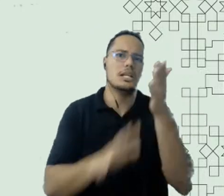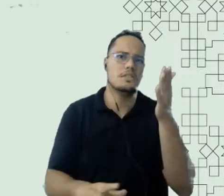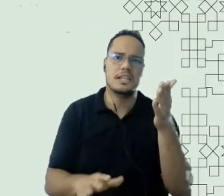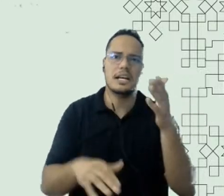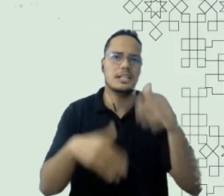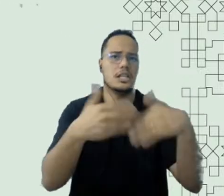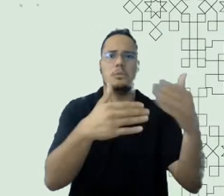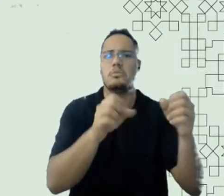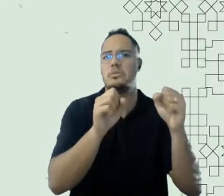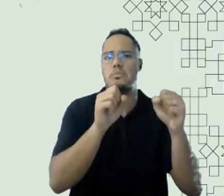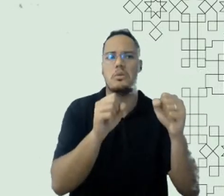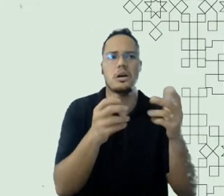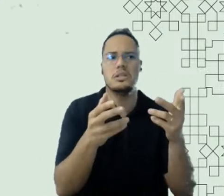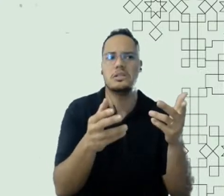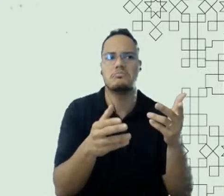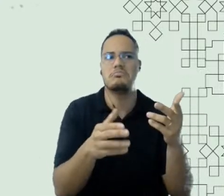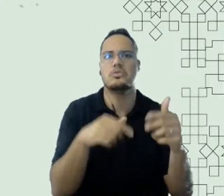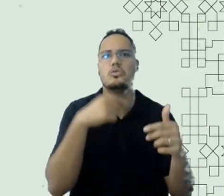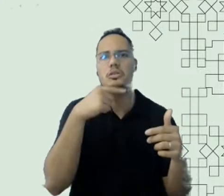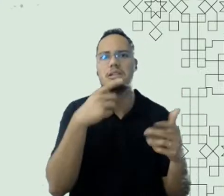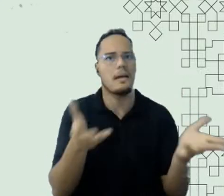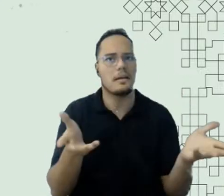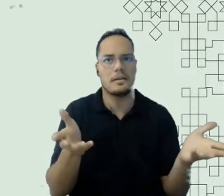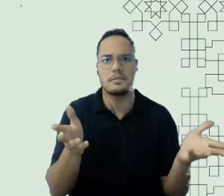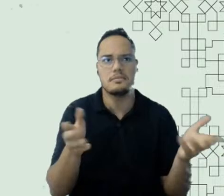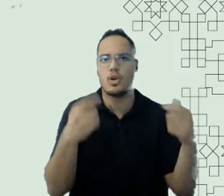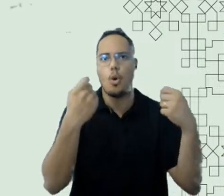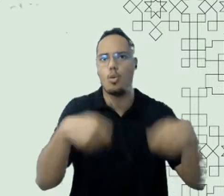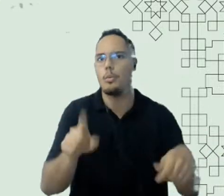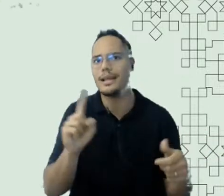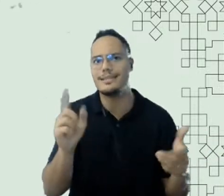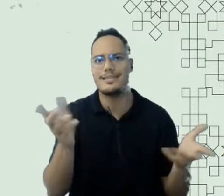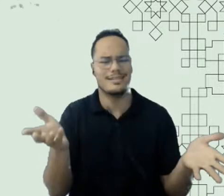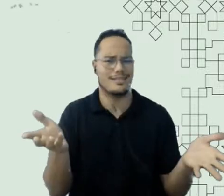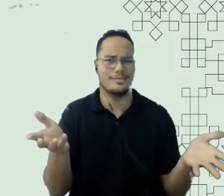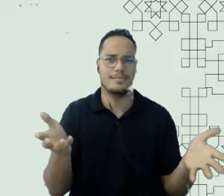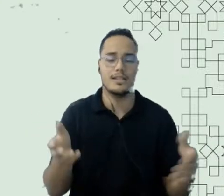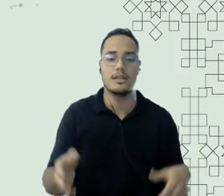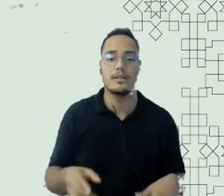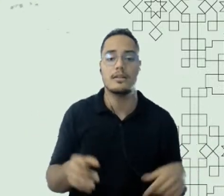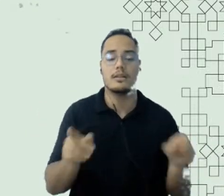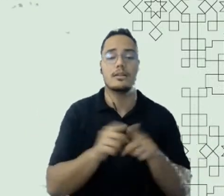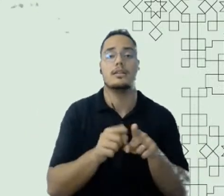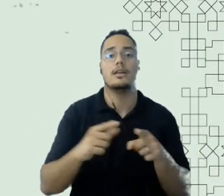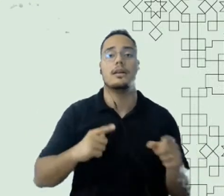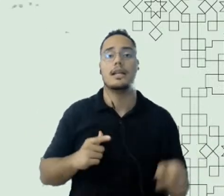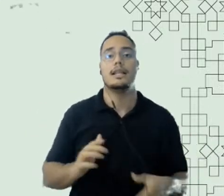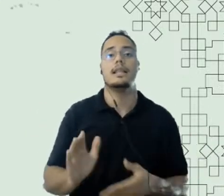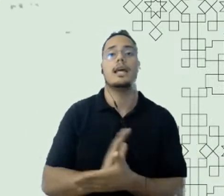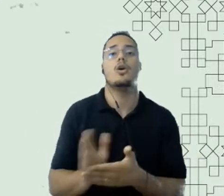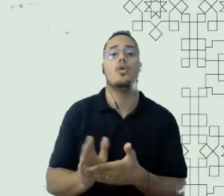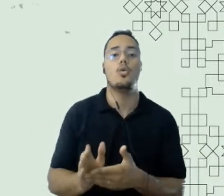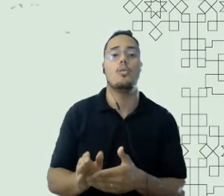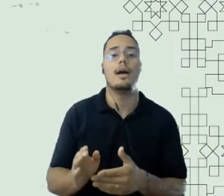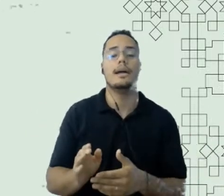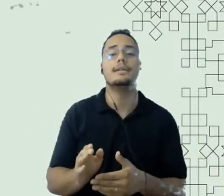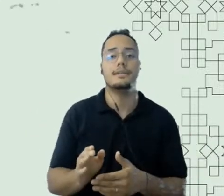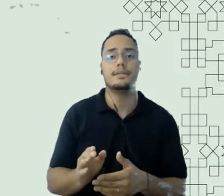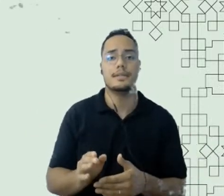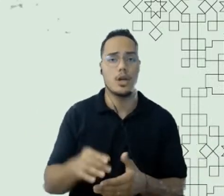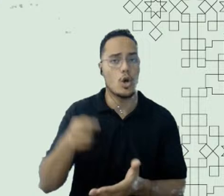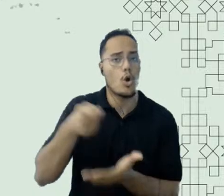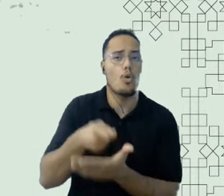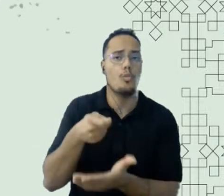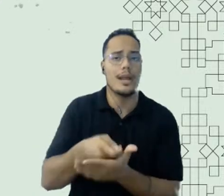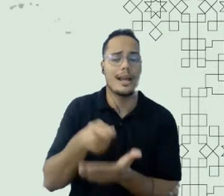put some compulsory licensing, so some compensation, a right to remuneration, meaning that those services would not ask